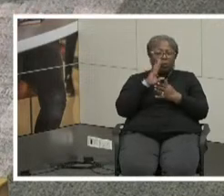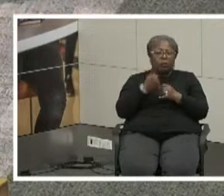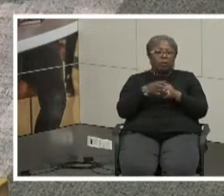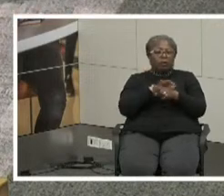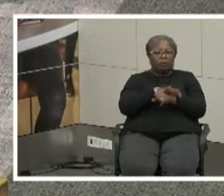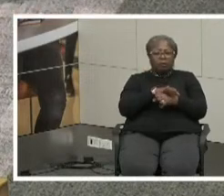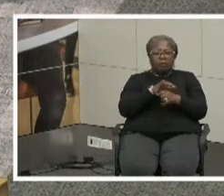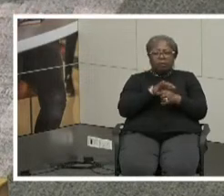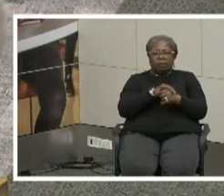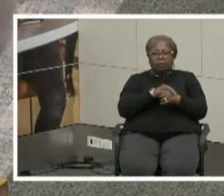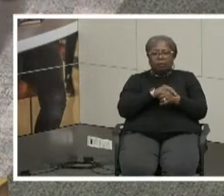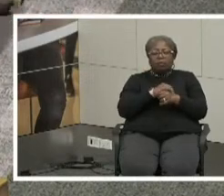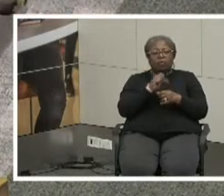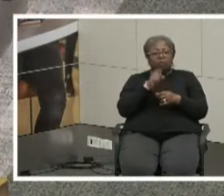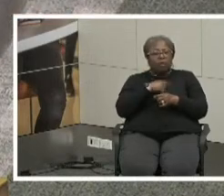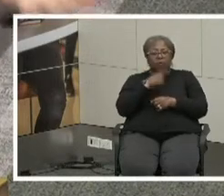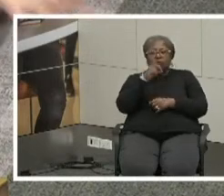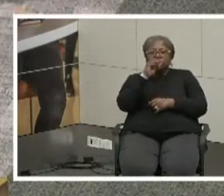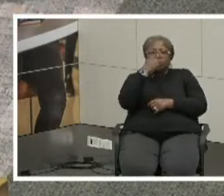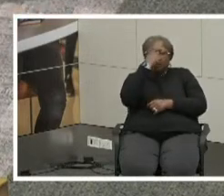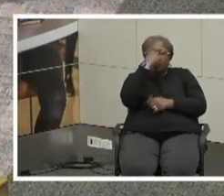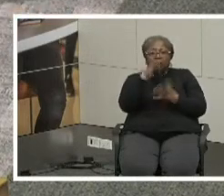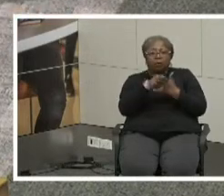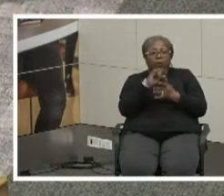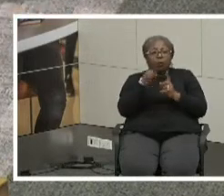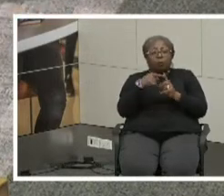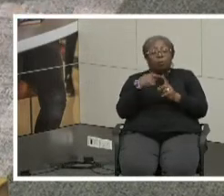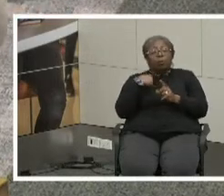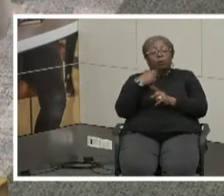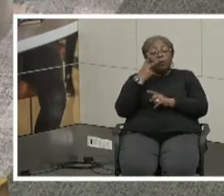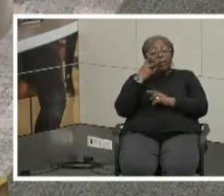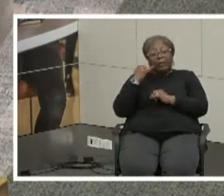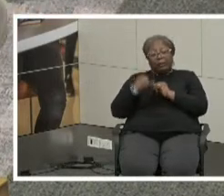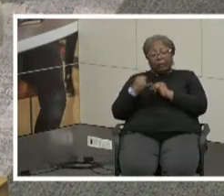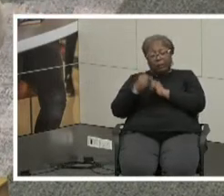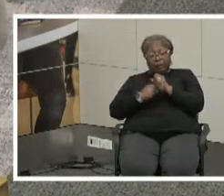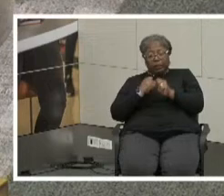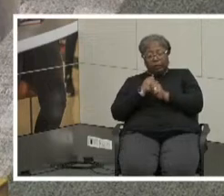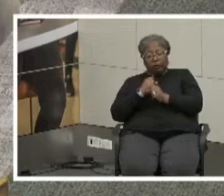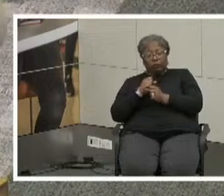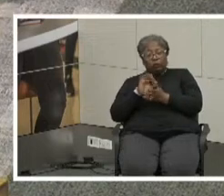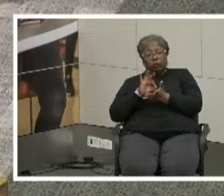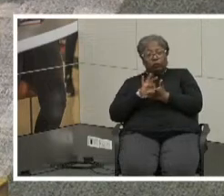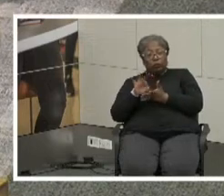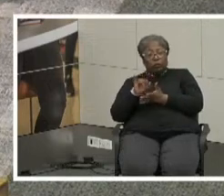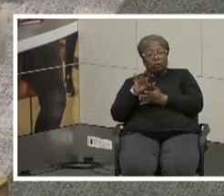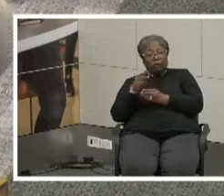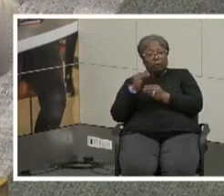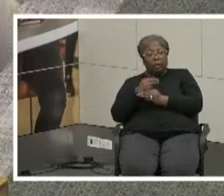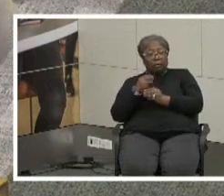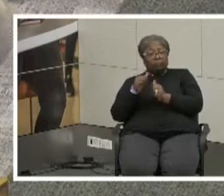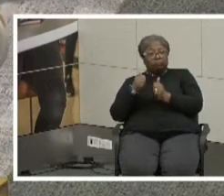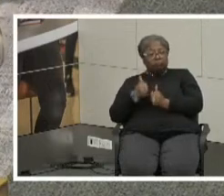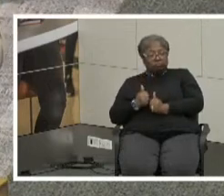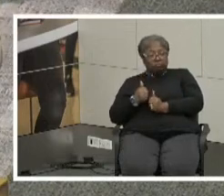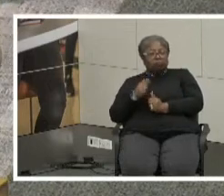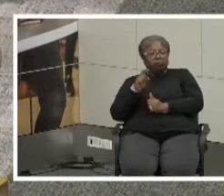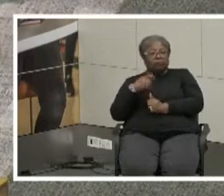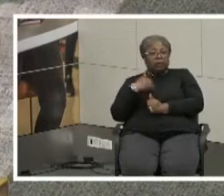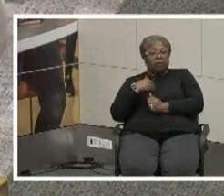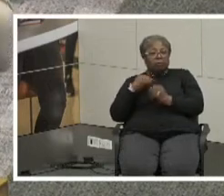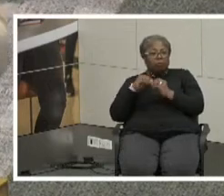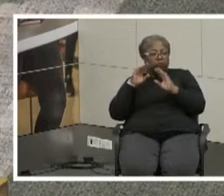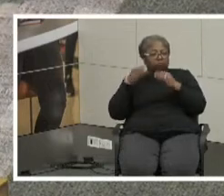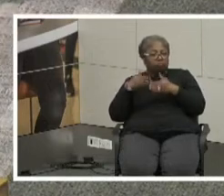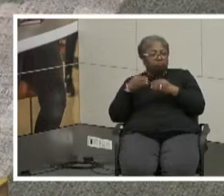assessments themselves so I do think whenever we're looking at the end of your scores if math drops in that way we should pay a lot of attention